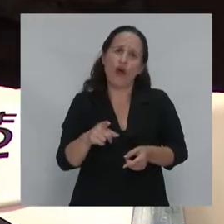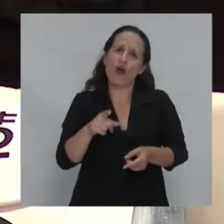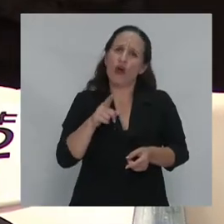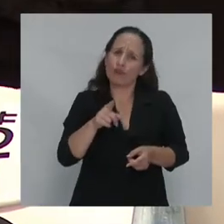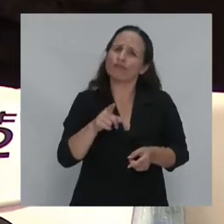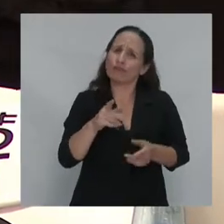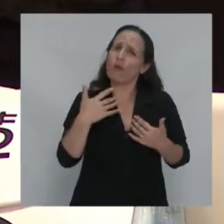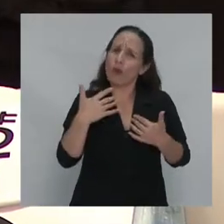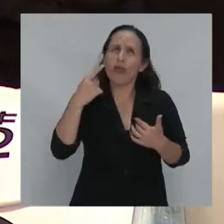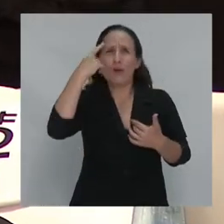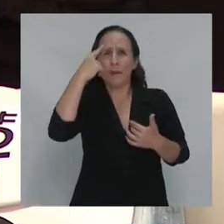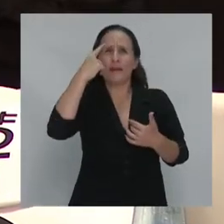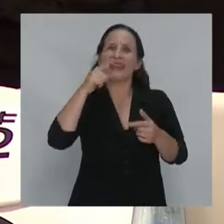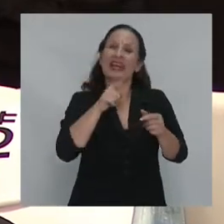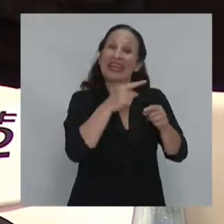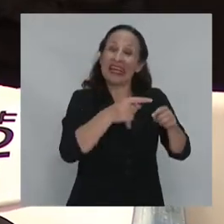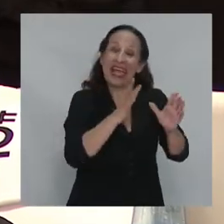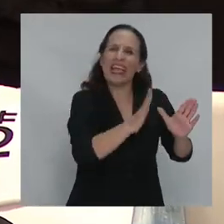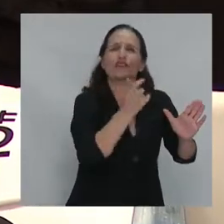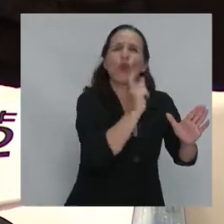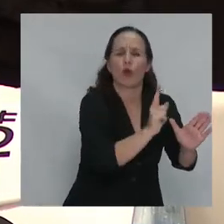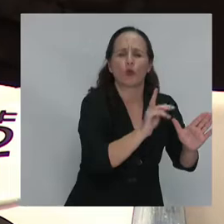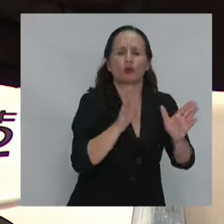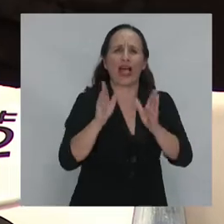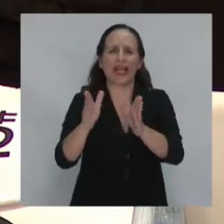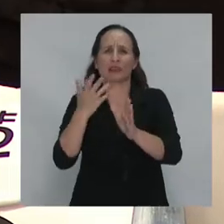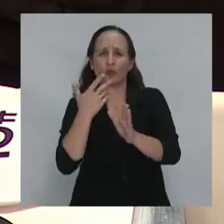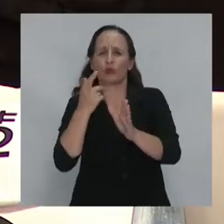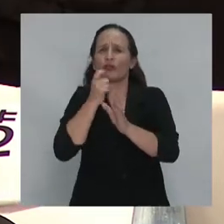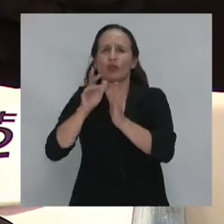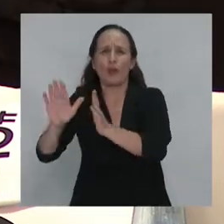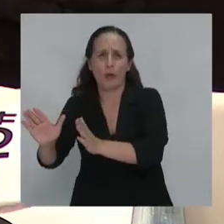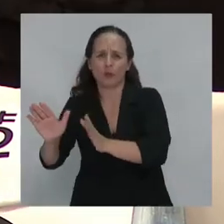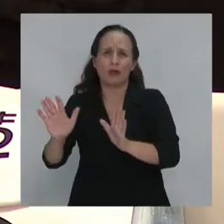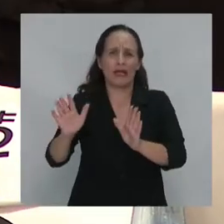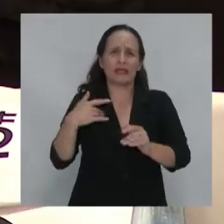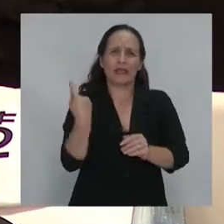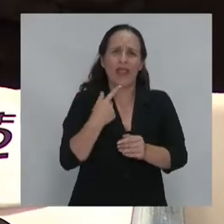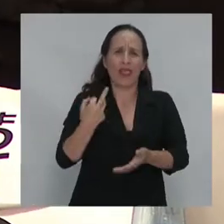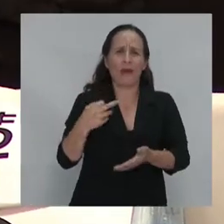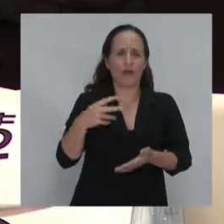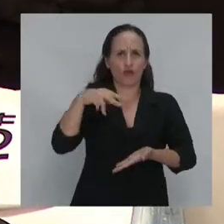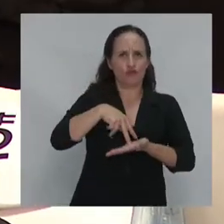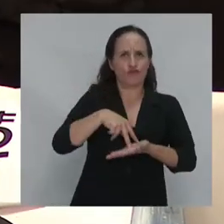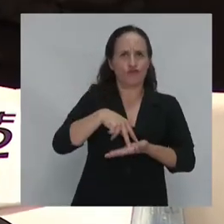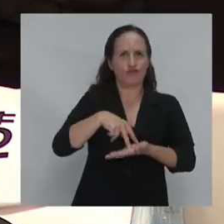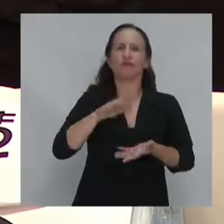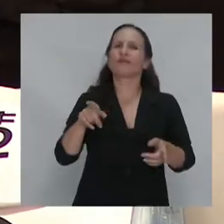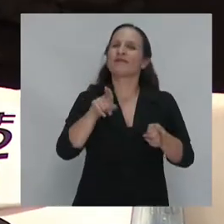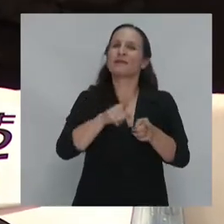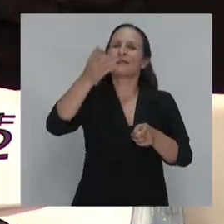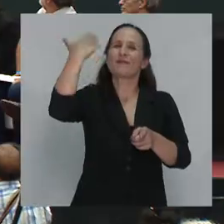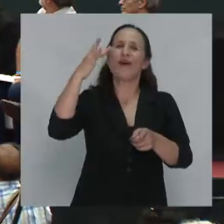you have to have another place to stand when Darwin was trying to understand biology he didn't just say I don't like the church's